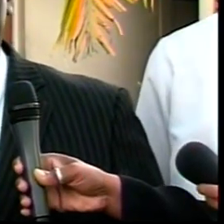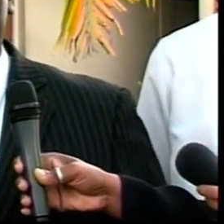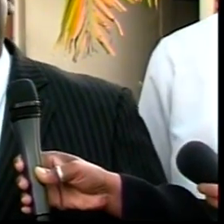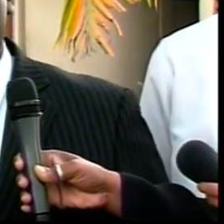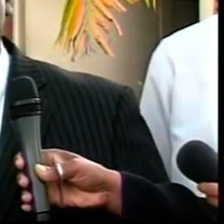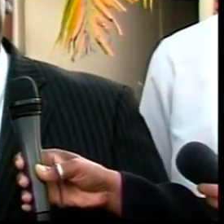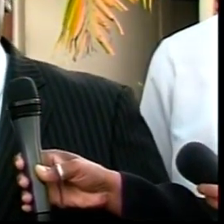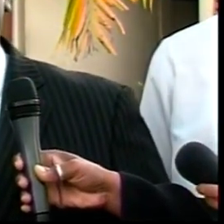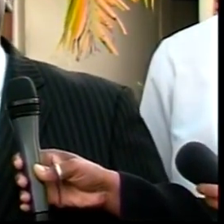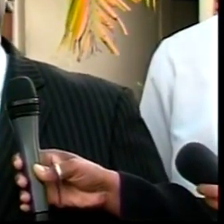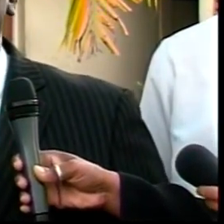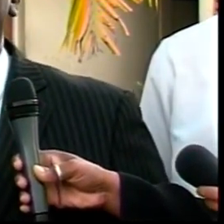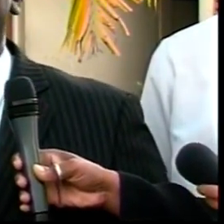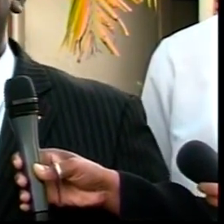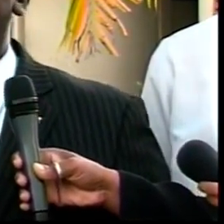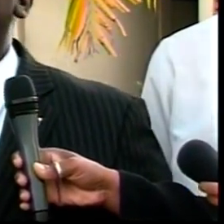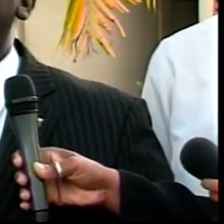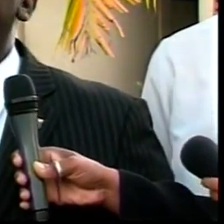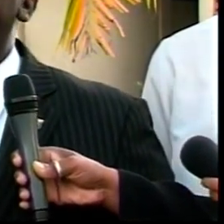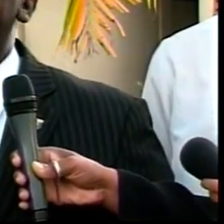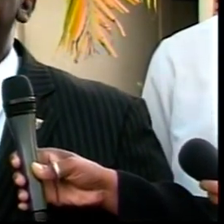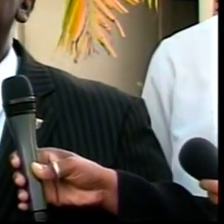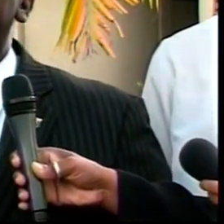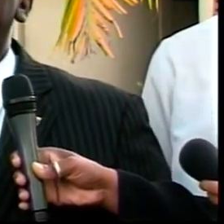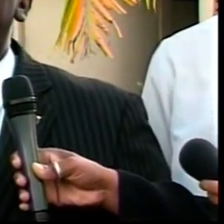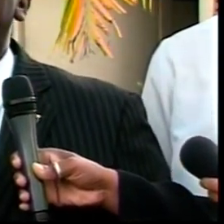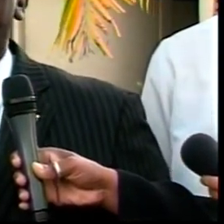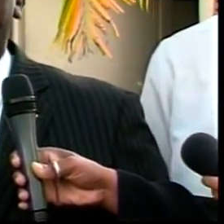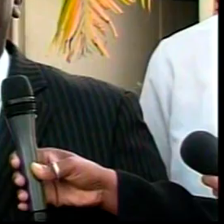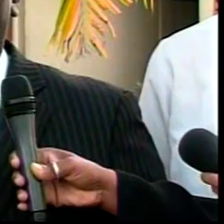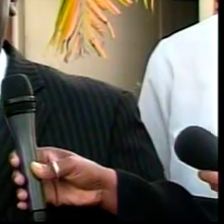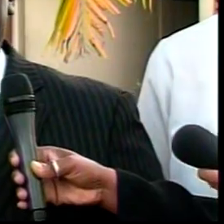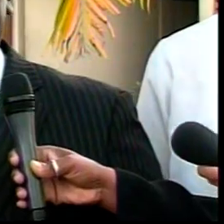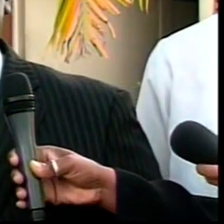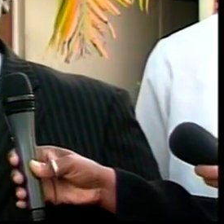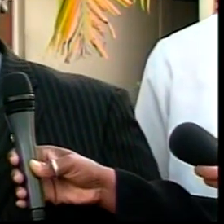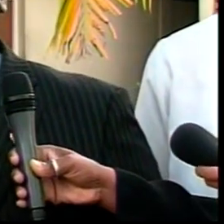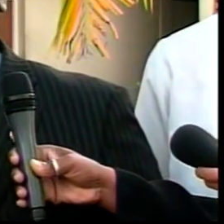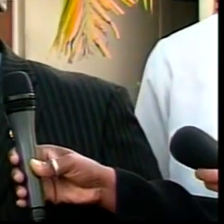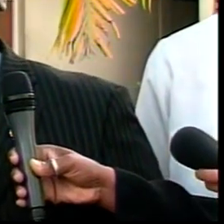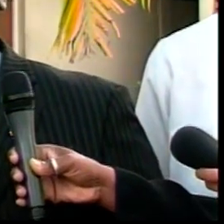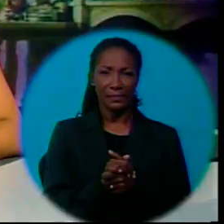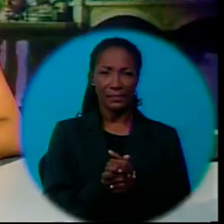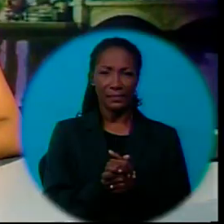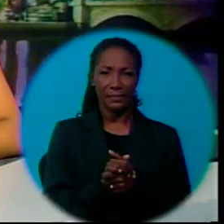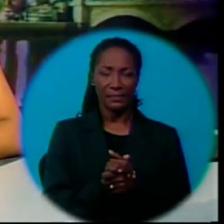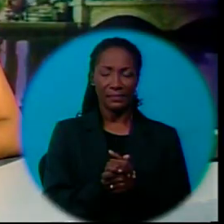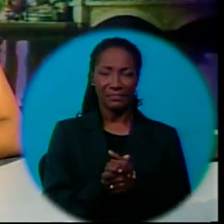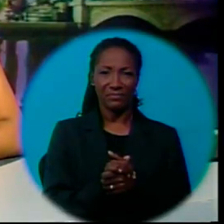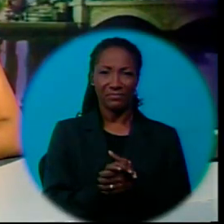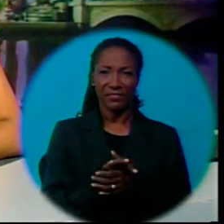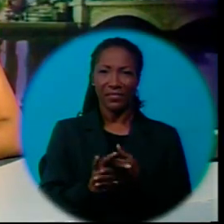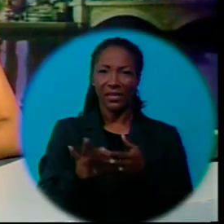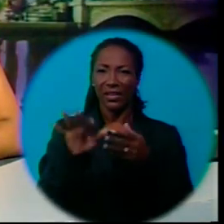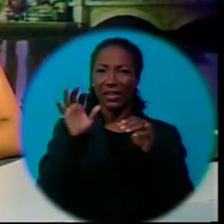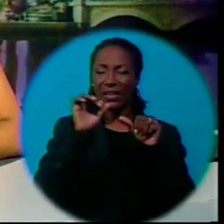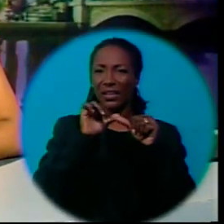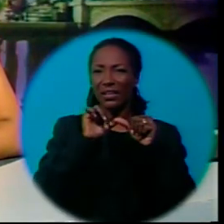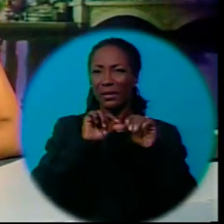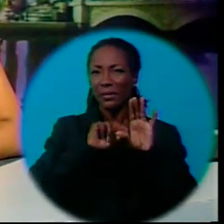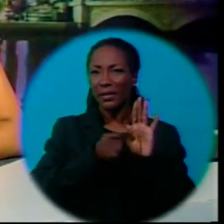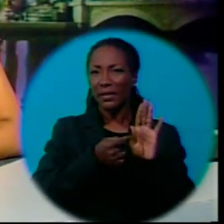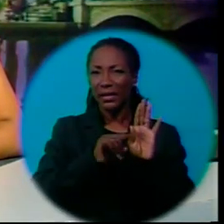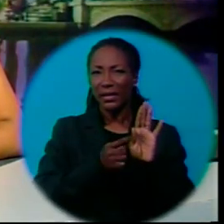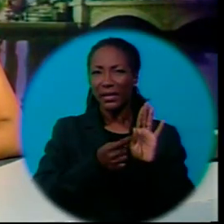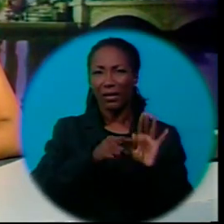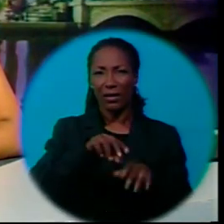fact not real to what ever we undertook here at Combo Mayor The onset of chronic non